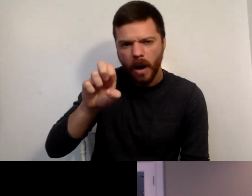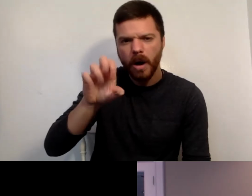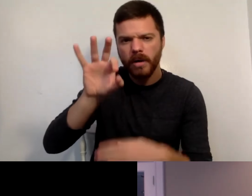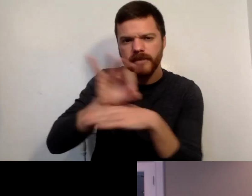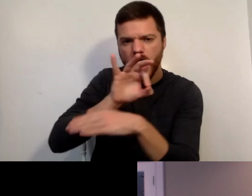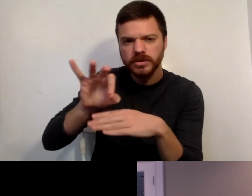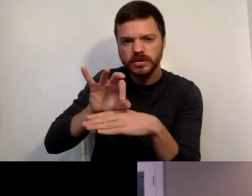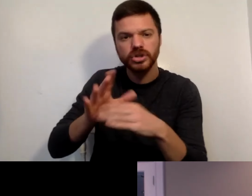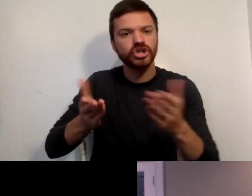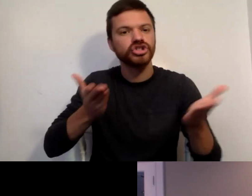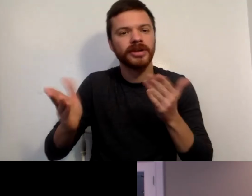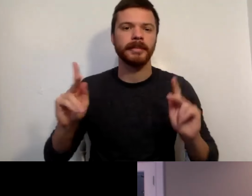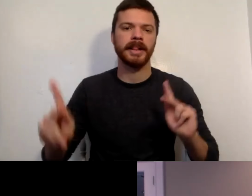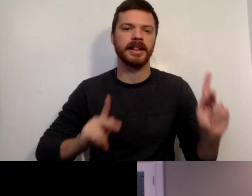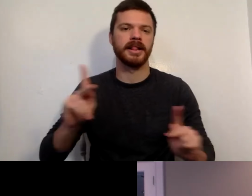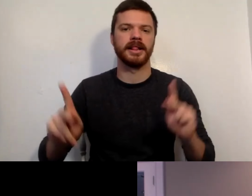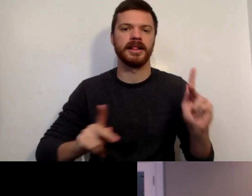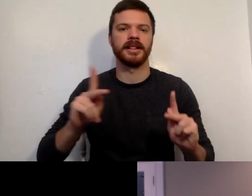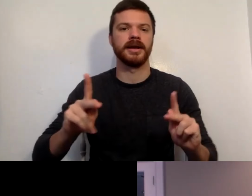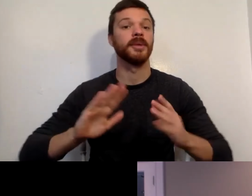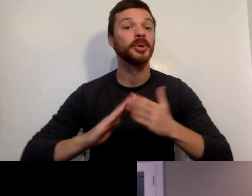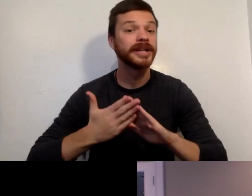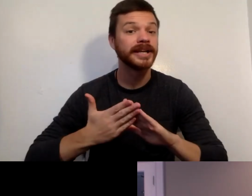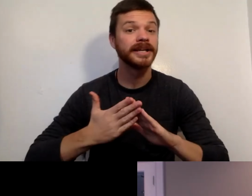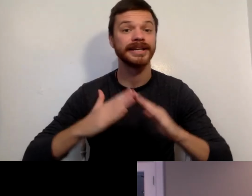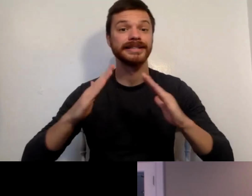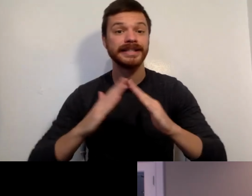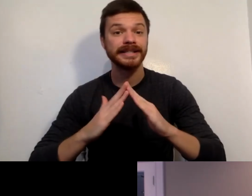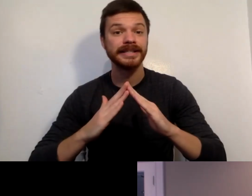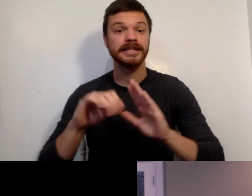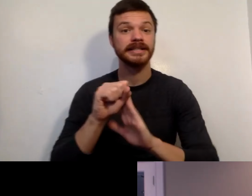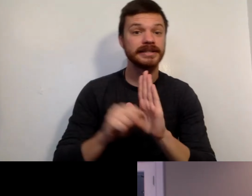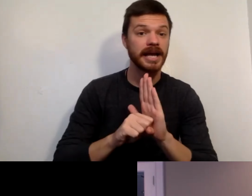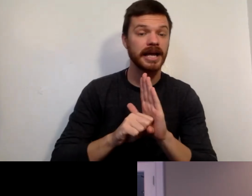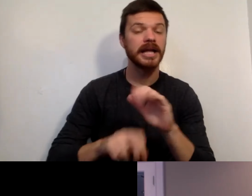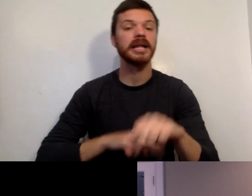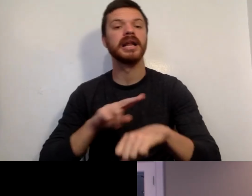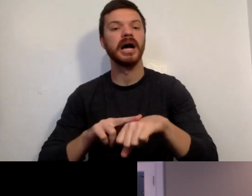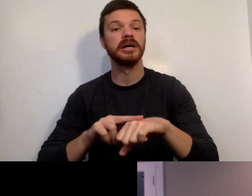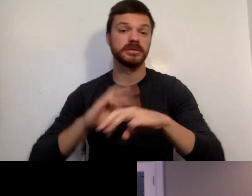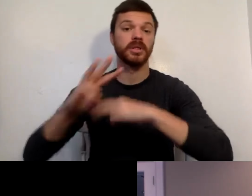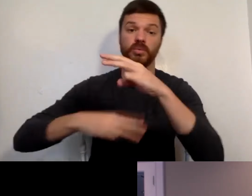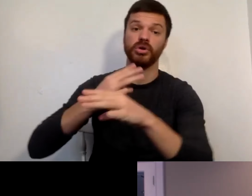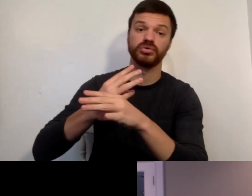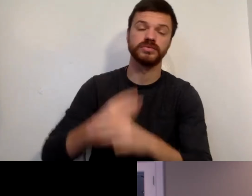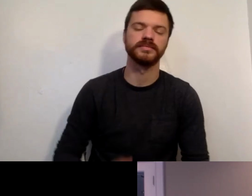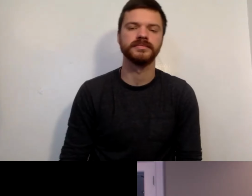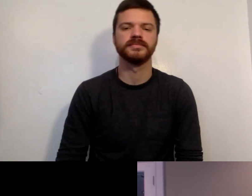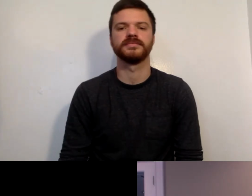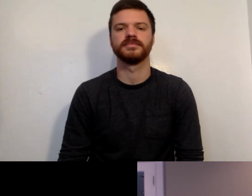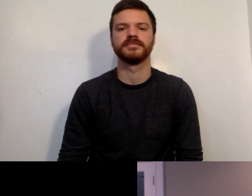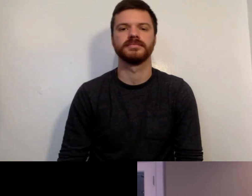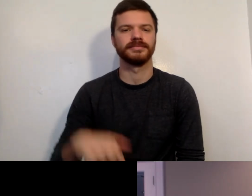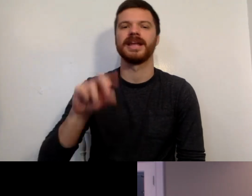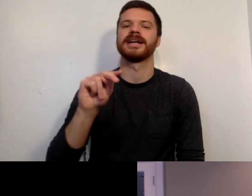serve the people at the level of the community, the city, the state, the nation, and the world. And I think that this D&I